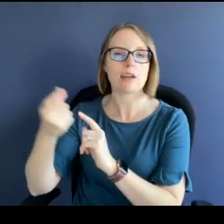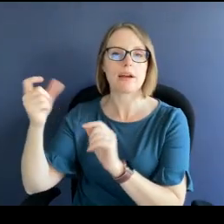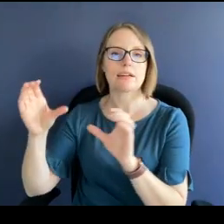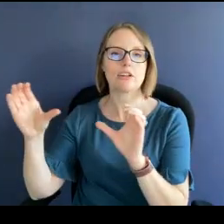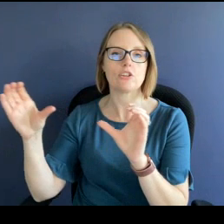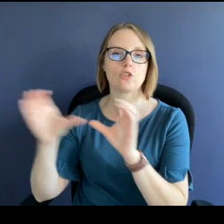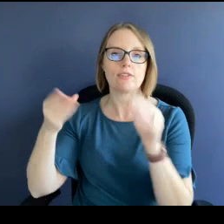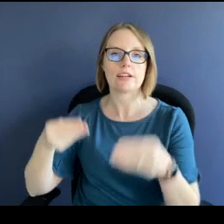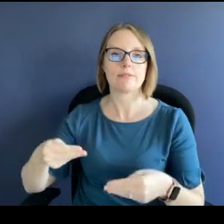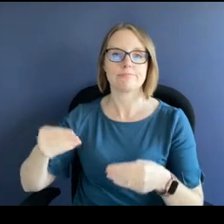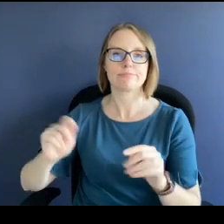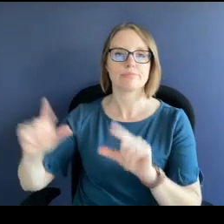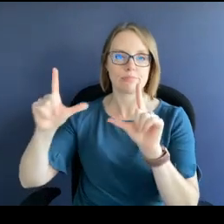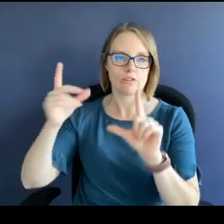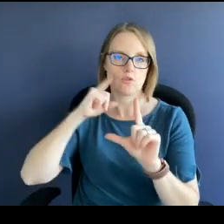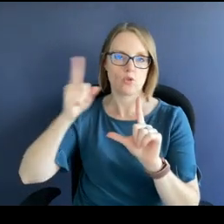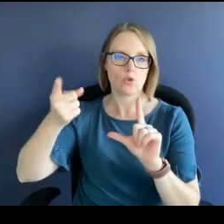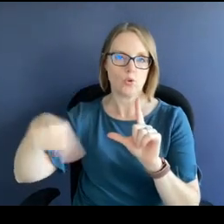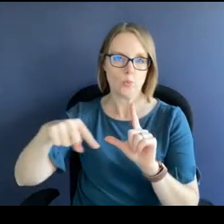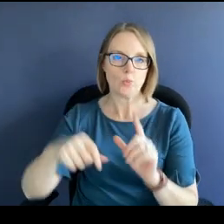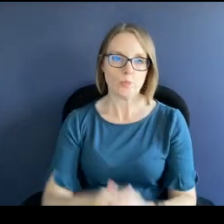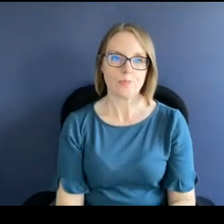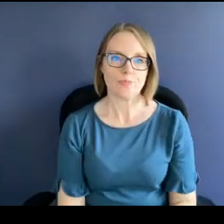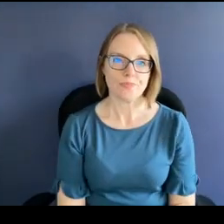is achieved.